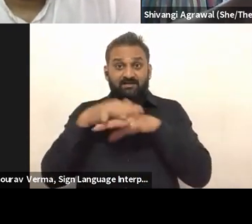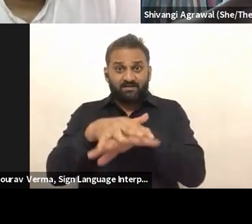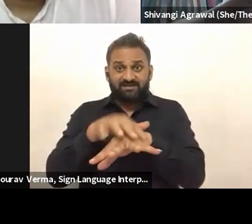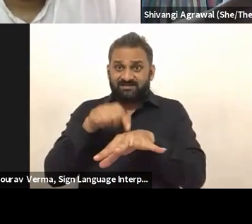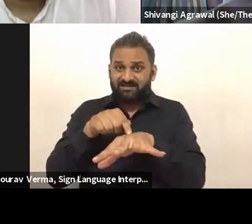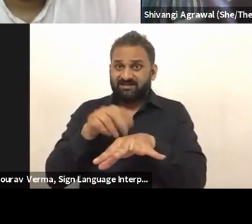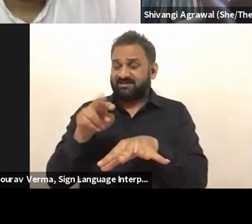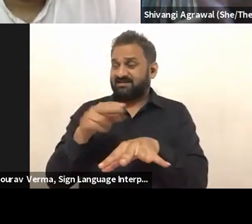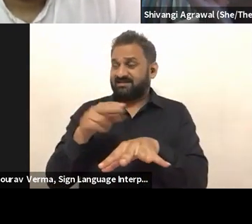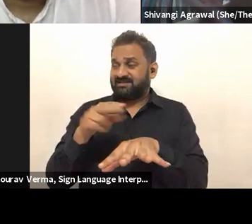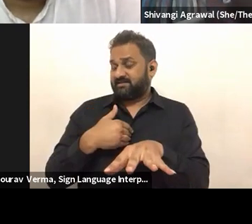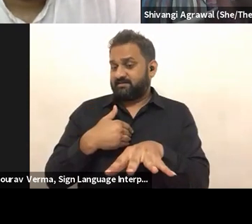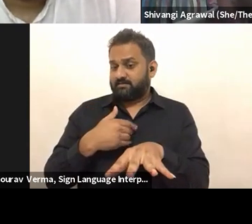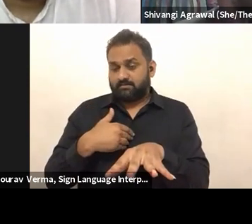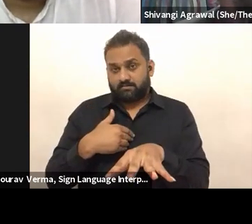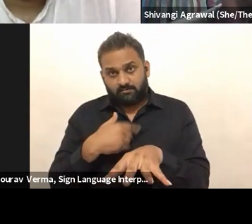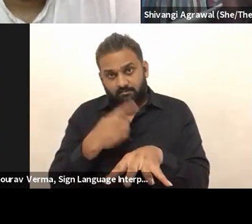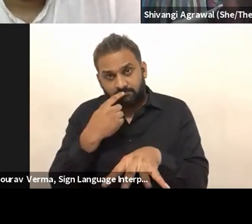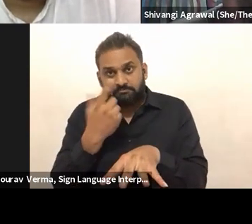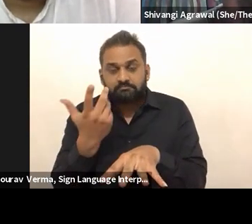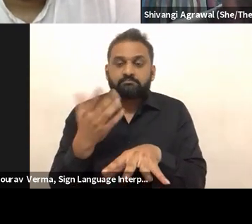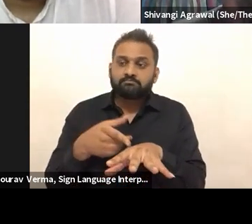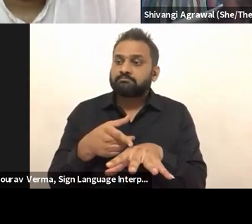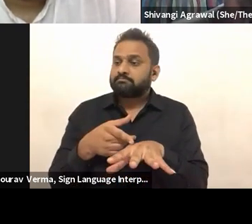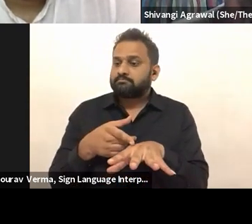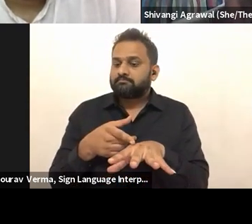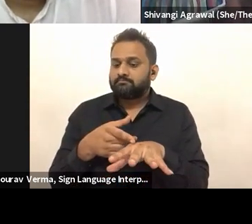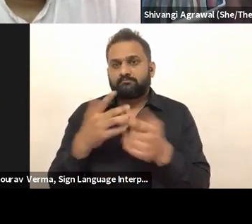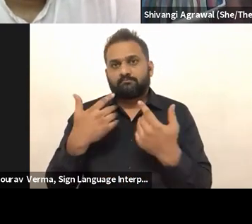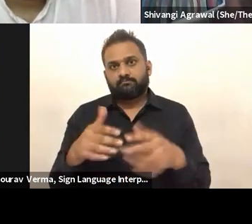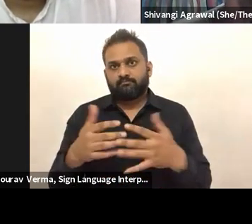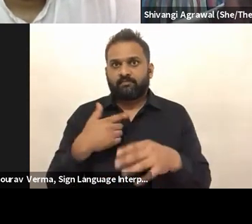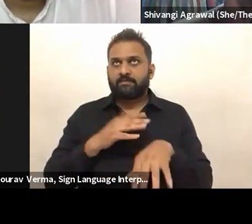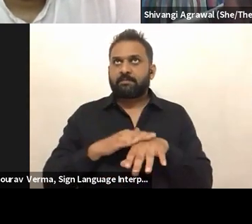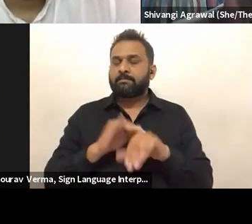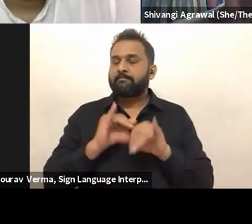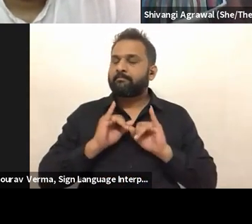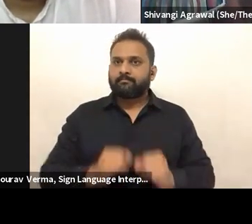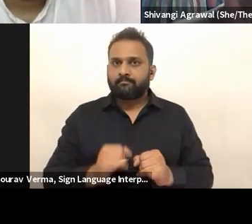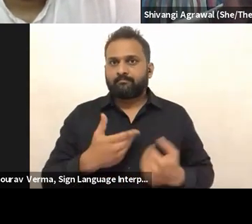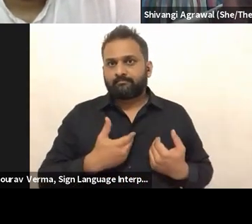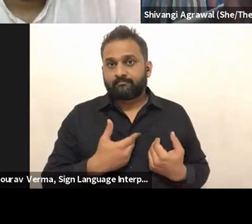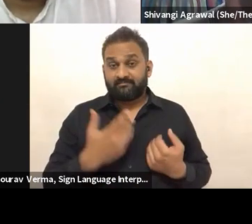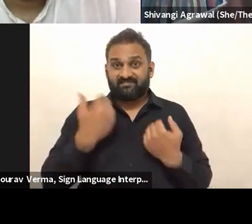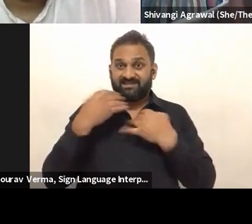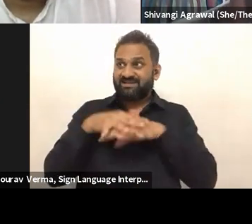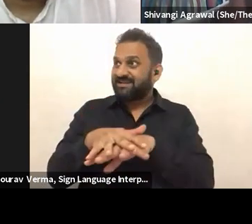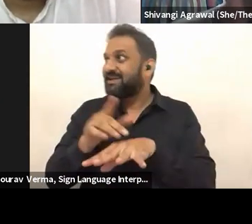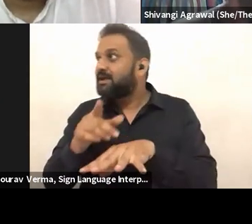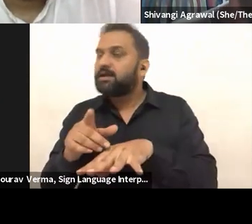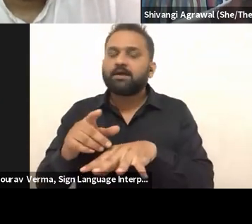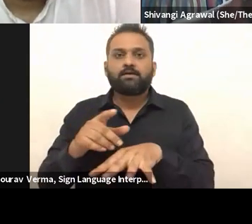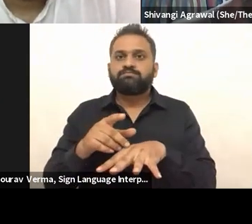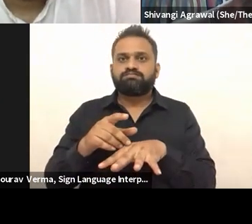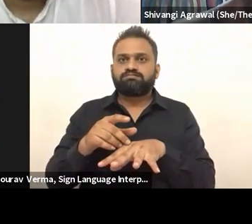like I would say that it's always had a bad experience whenever I am included in any space. It's